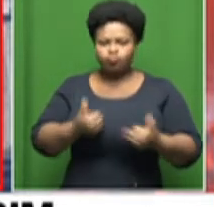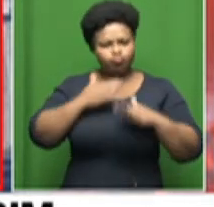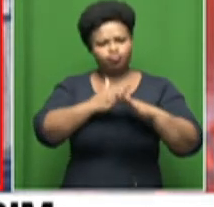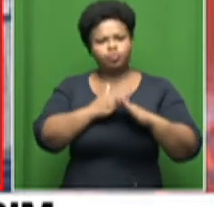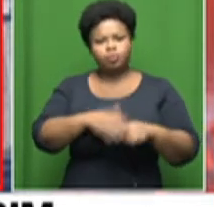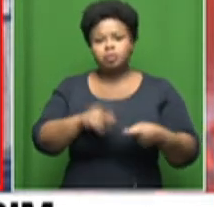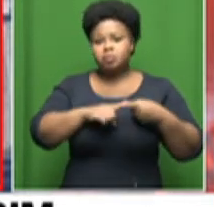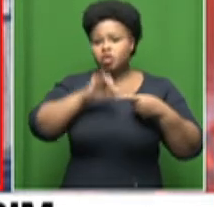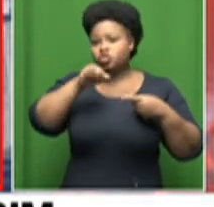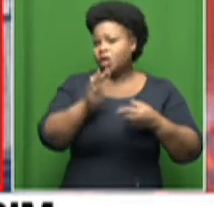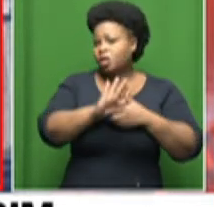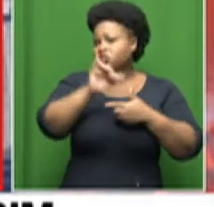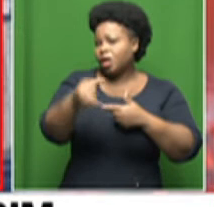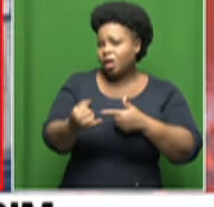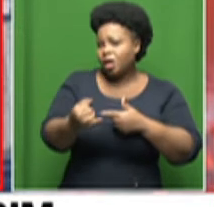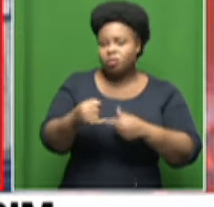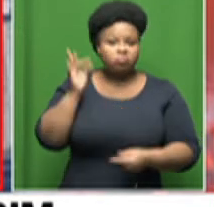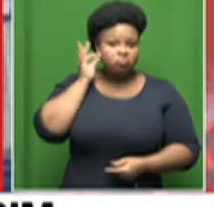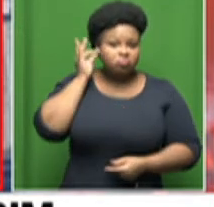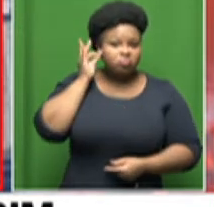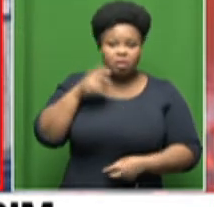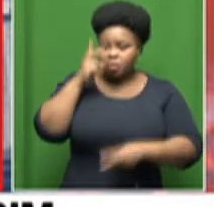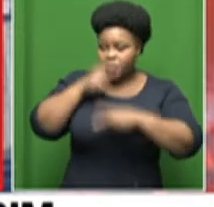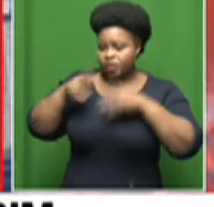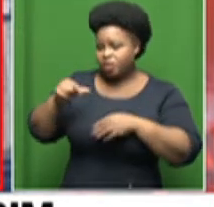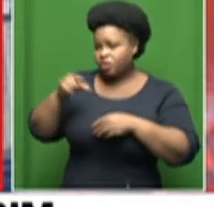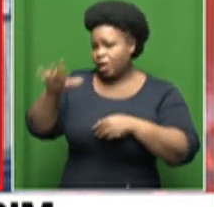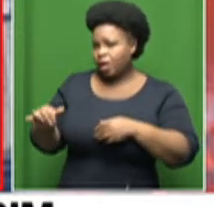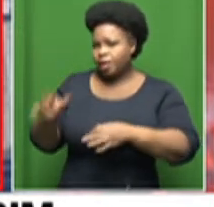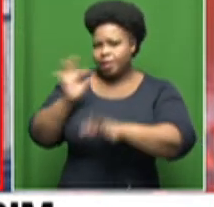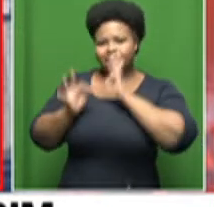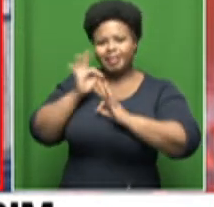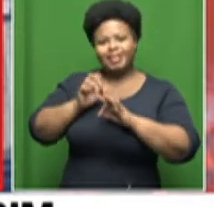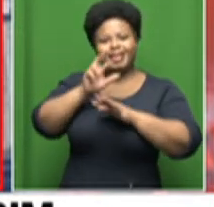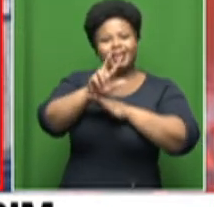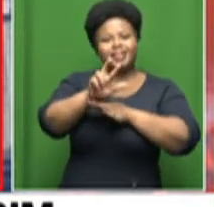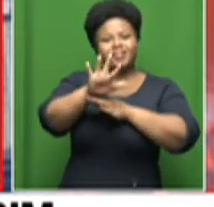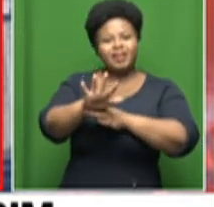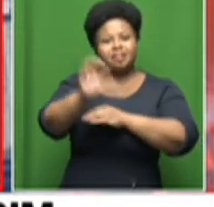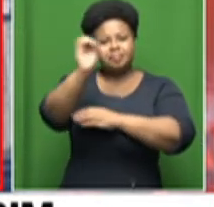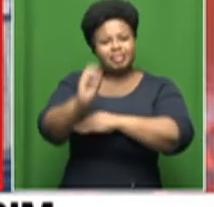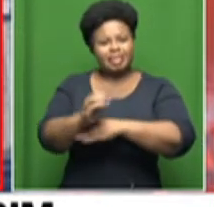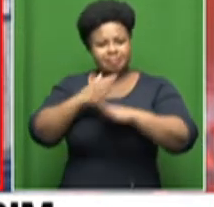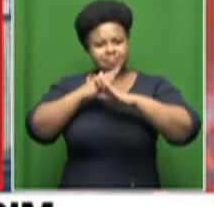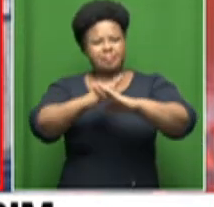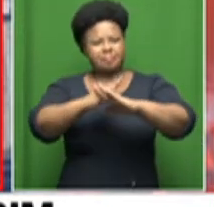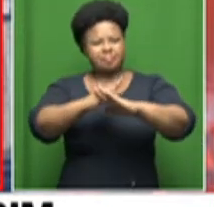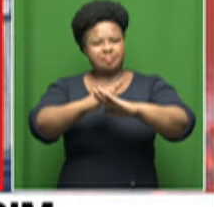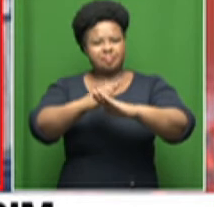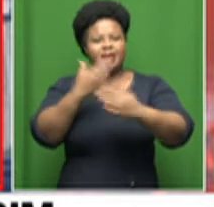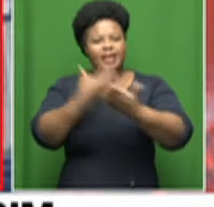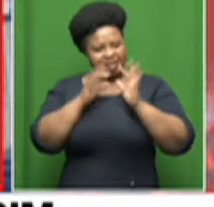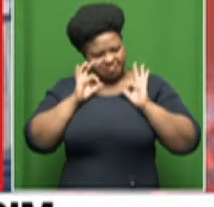Johnson & Johnson, as you heard from Professor Gray, 85% effective against